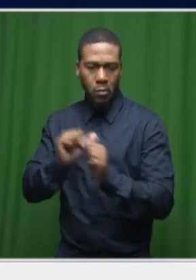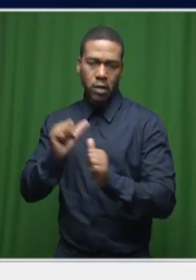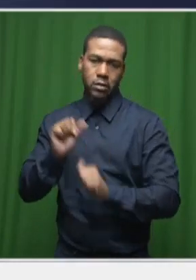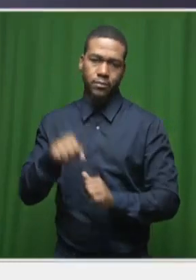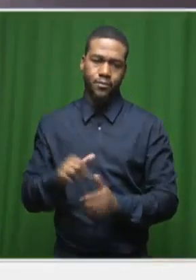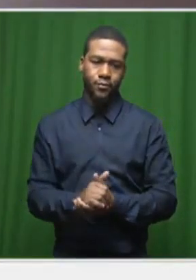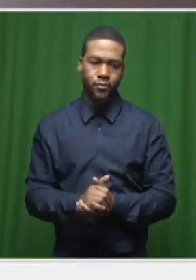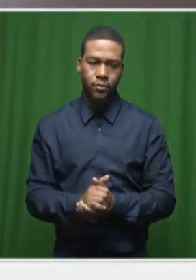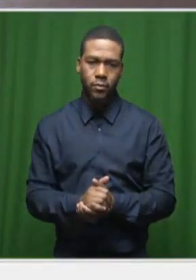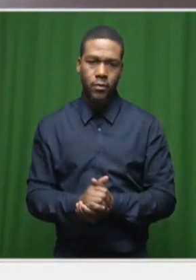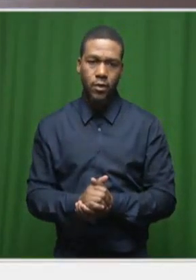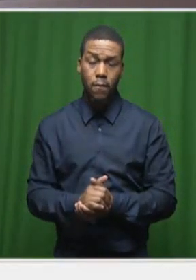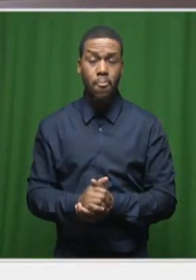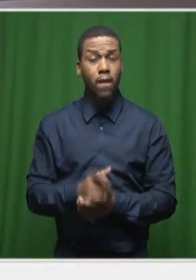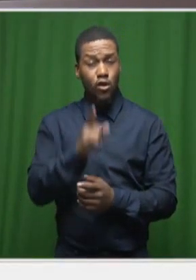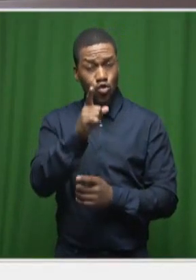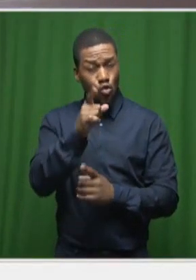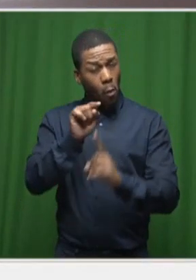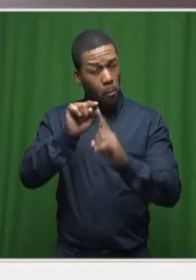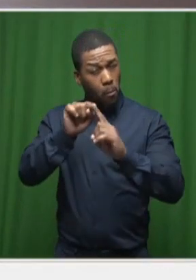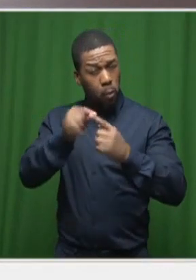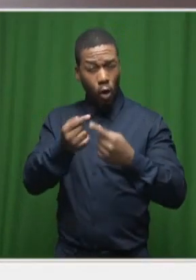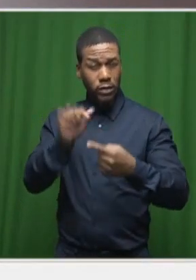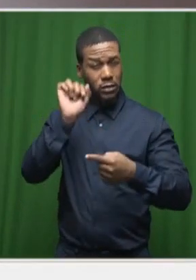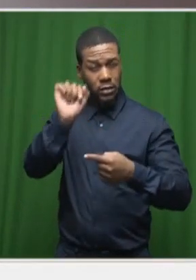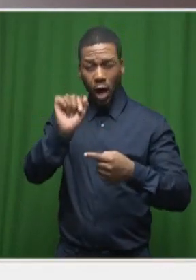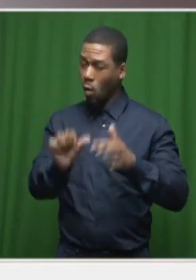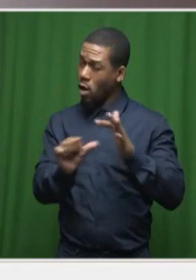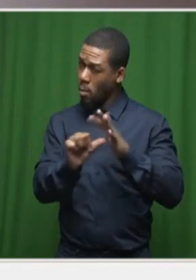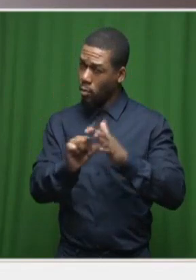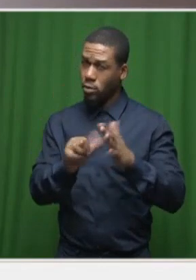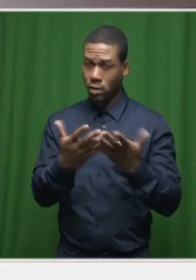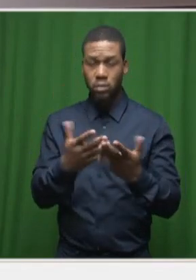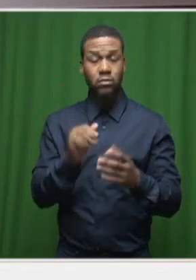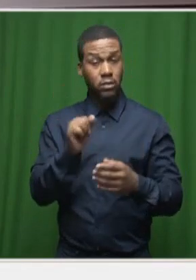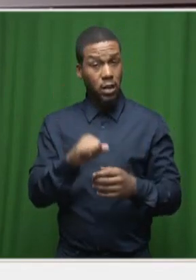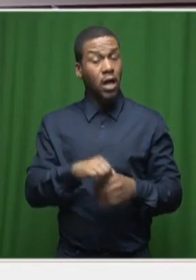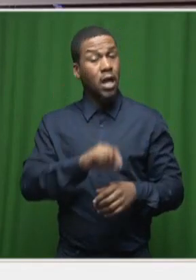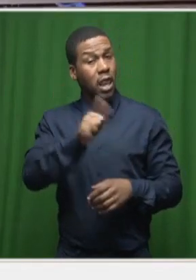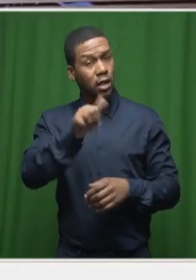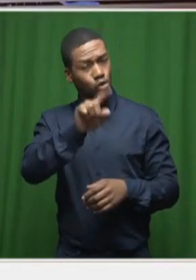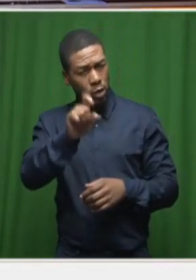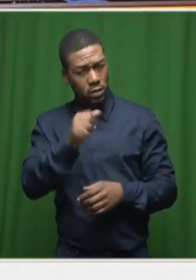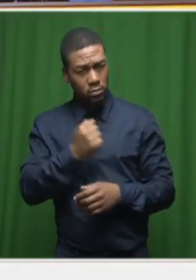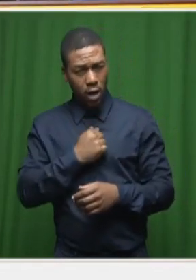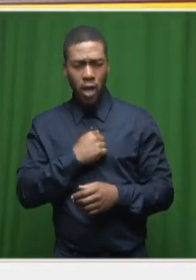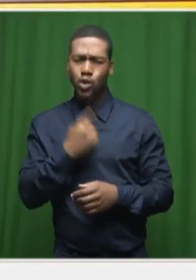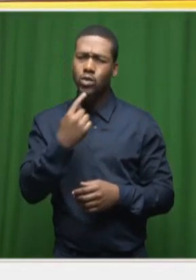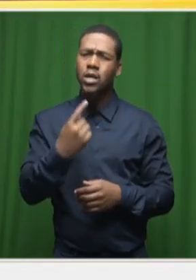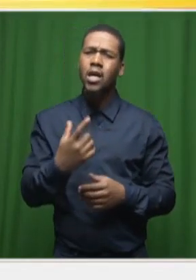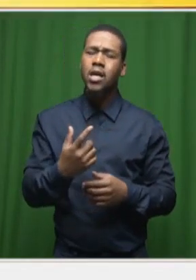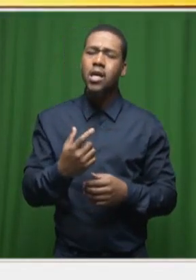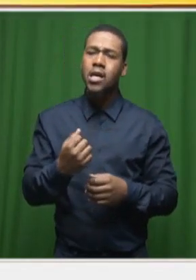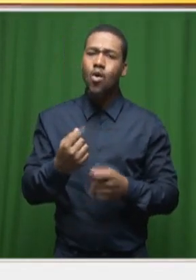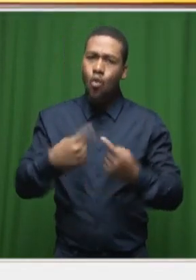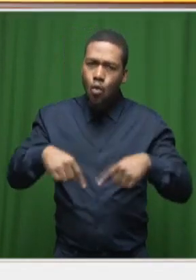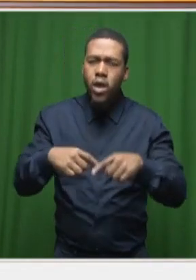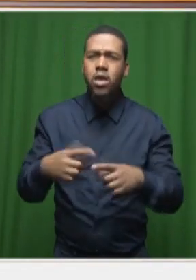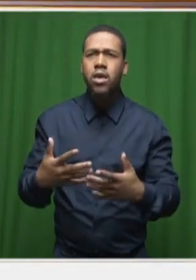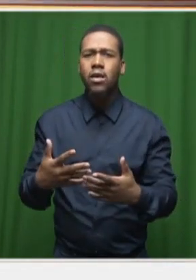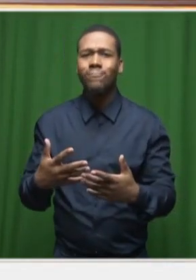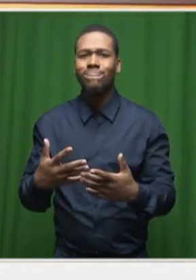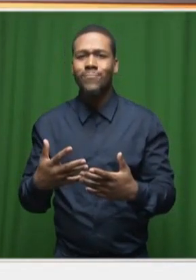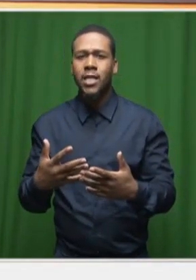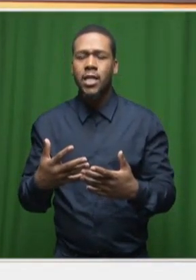And I mean, you made a very valid point there, and it leads to my next question. How then do we ensure that all artists speak, in